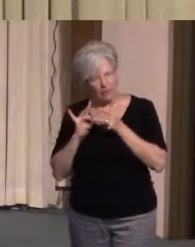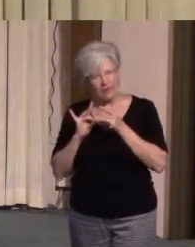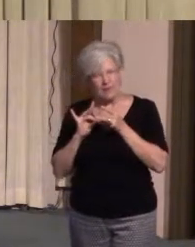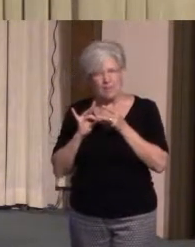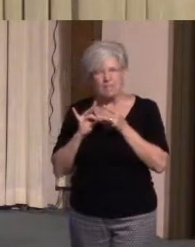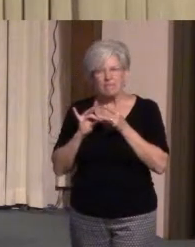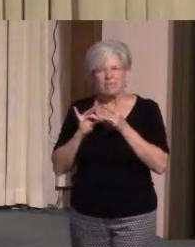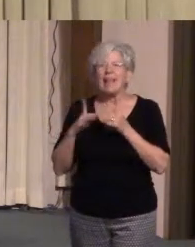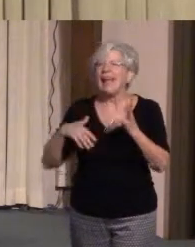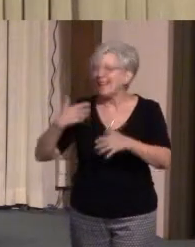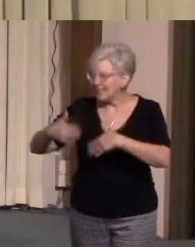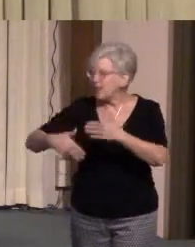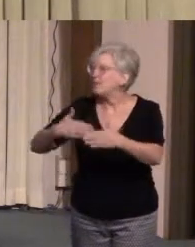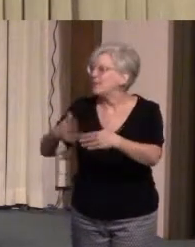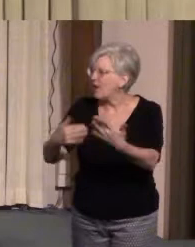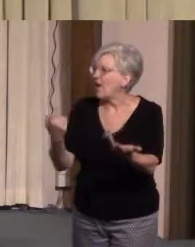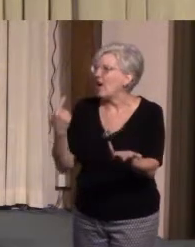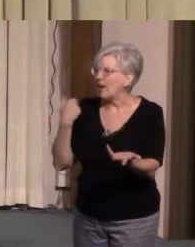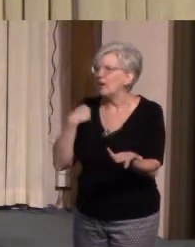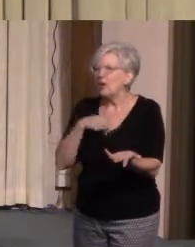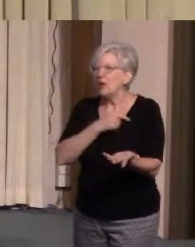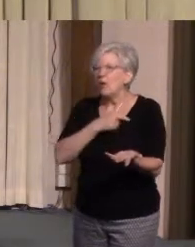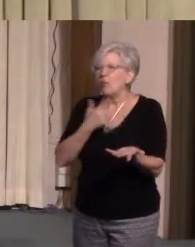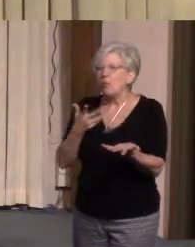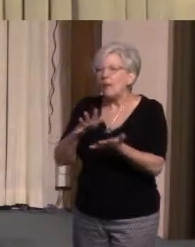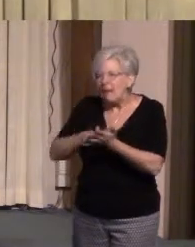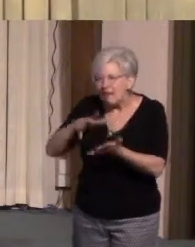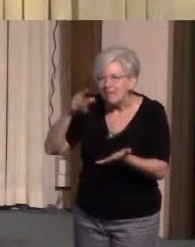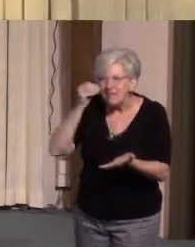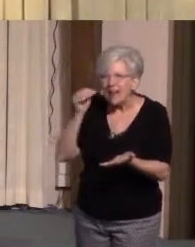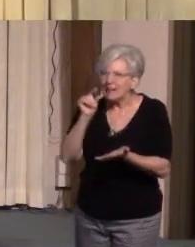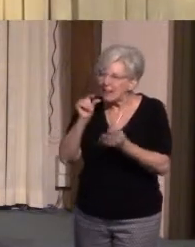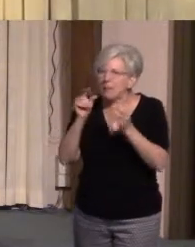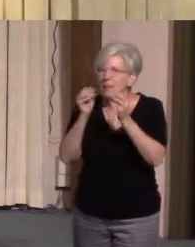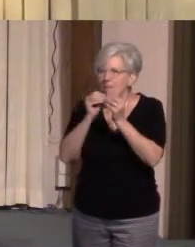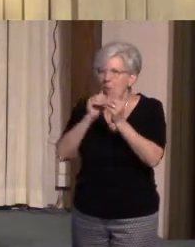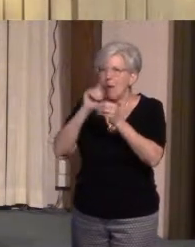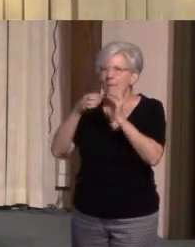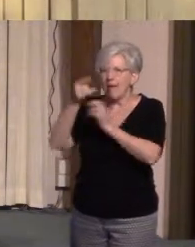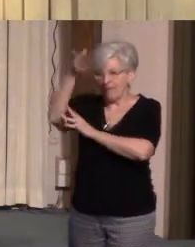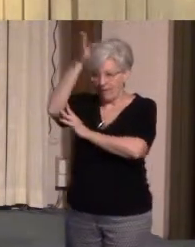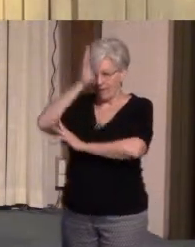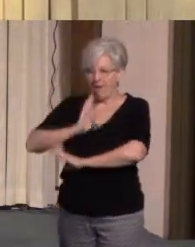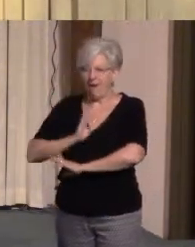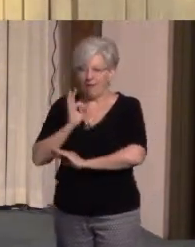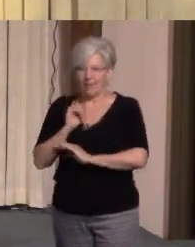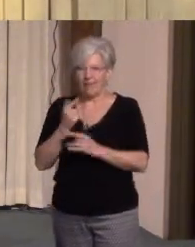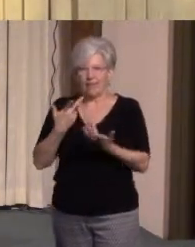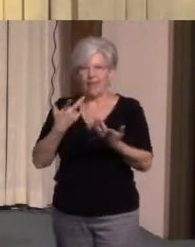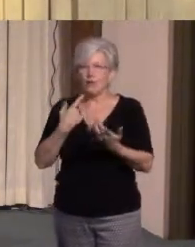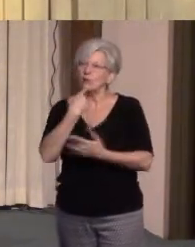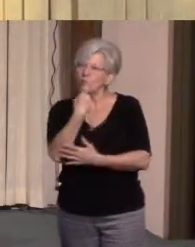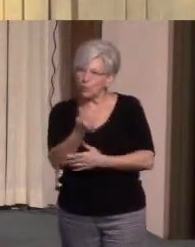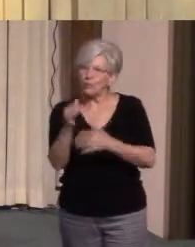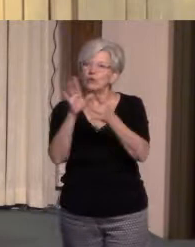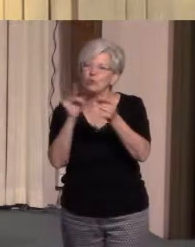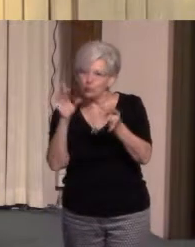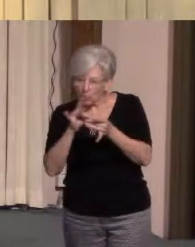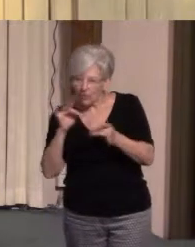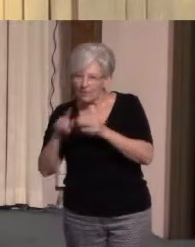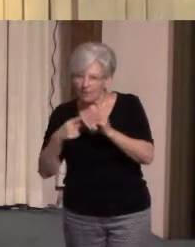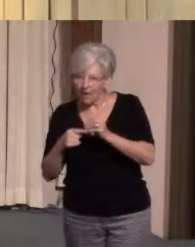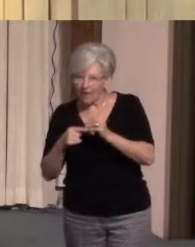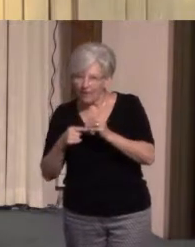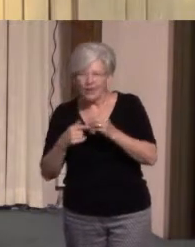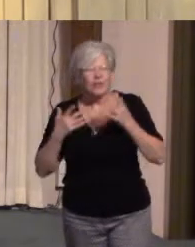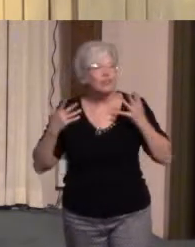whole thing from, the very beginning. And as it goes on, of course, we find a little bit more about